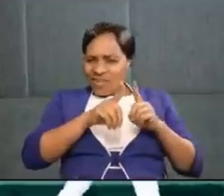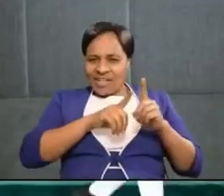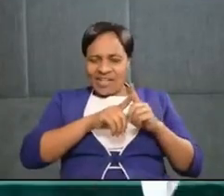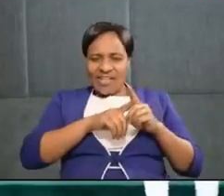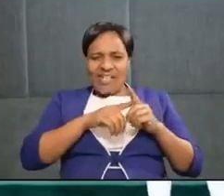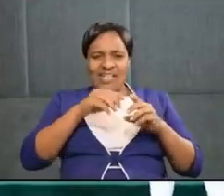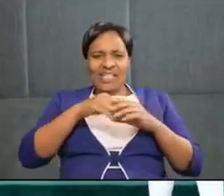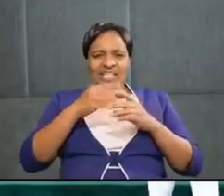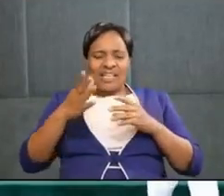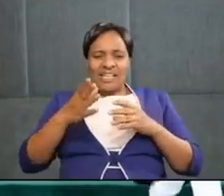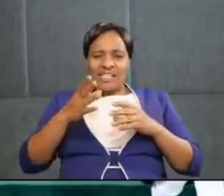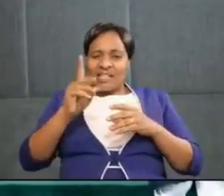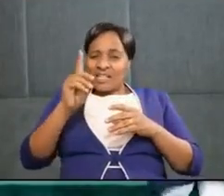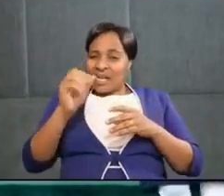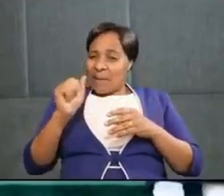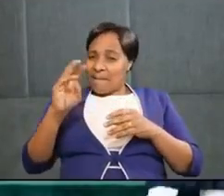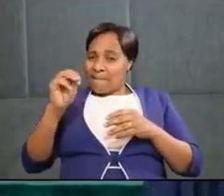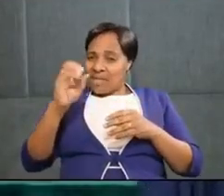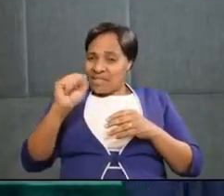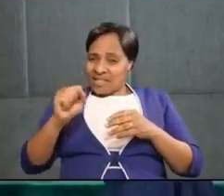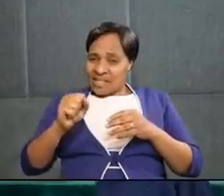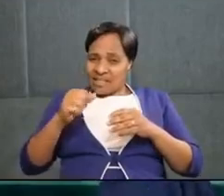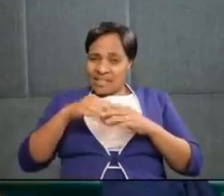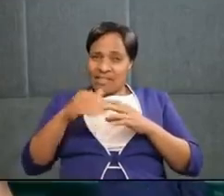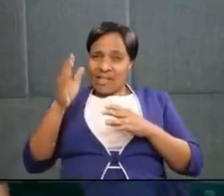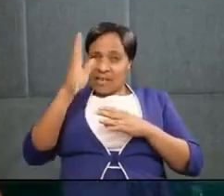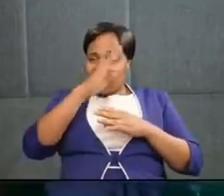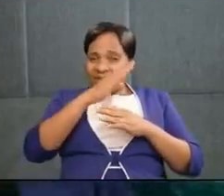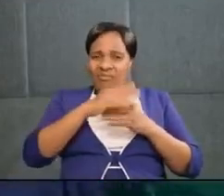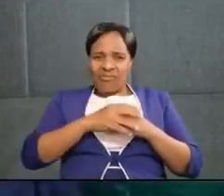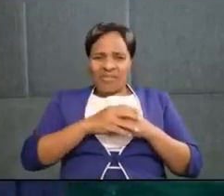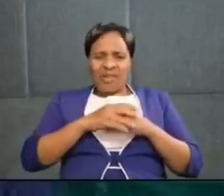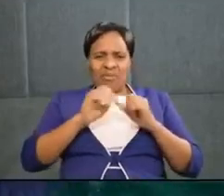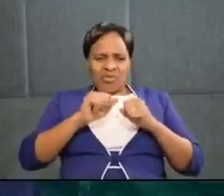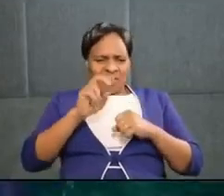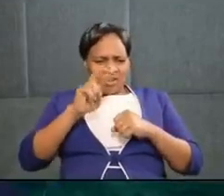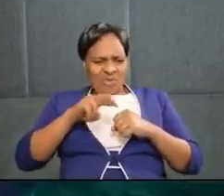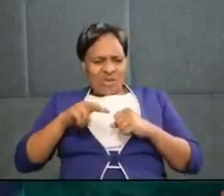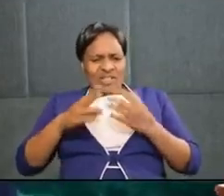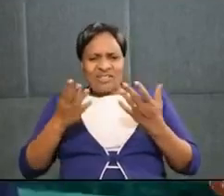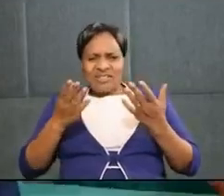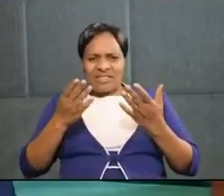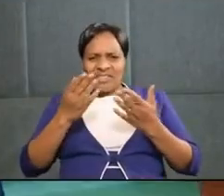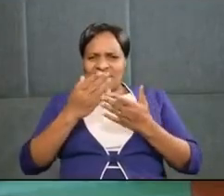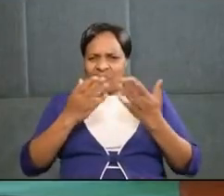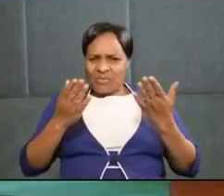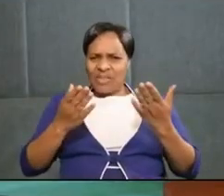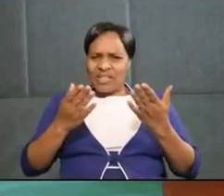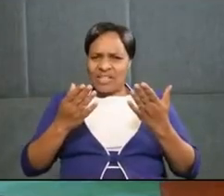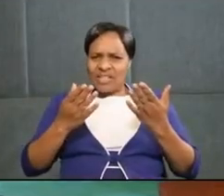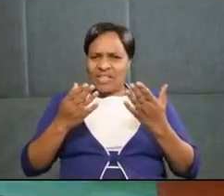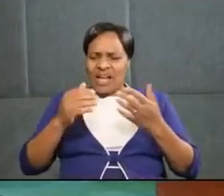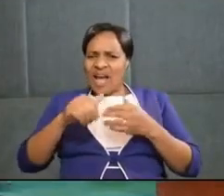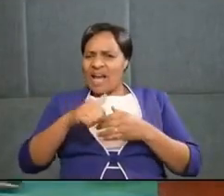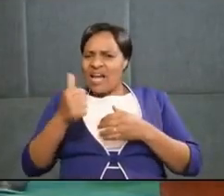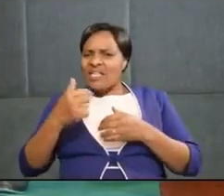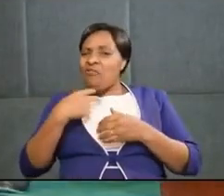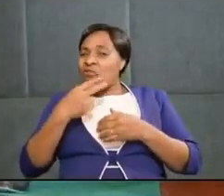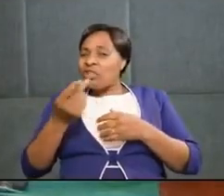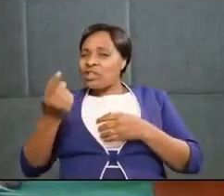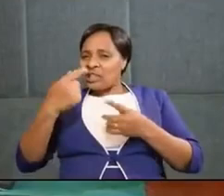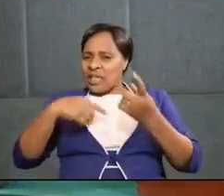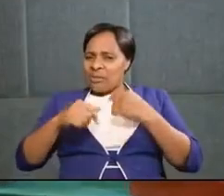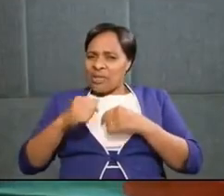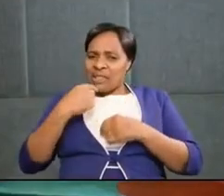near Damascus about midday, a bright light flashed from the sky. I heard a voice saying to